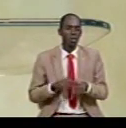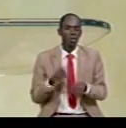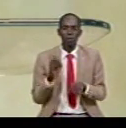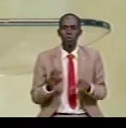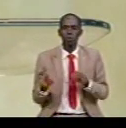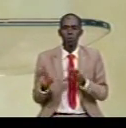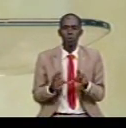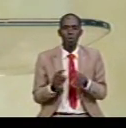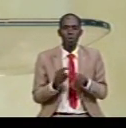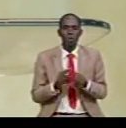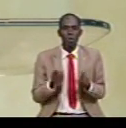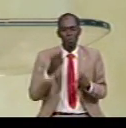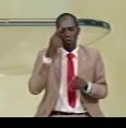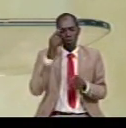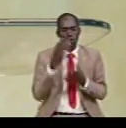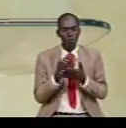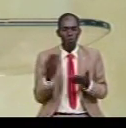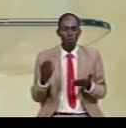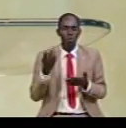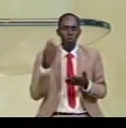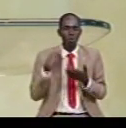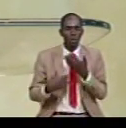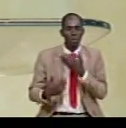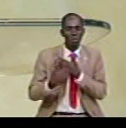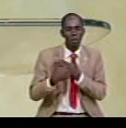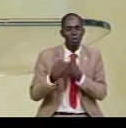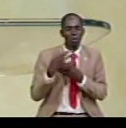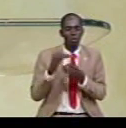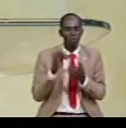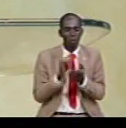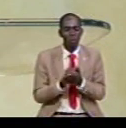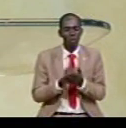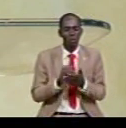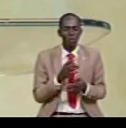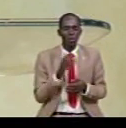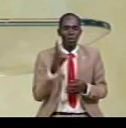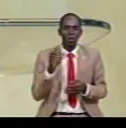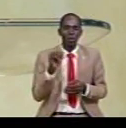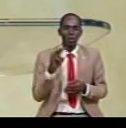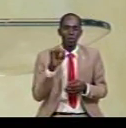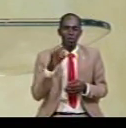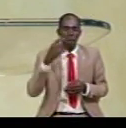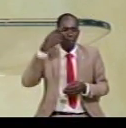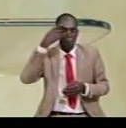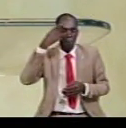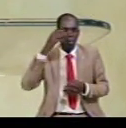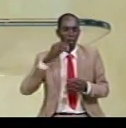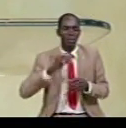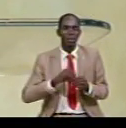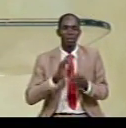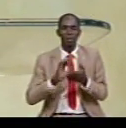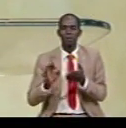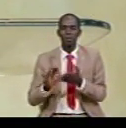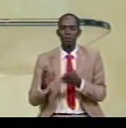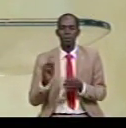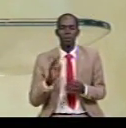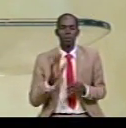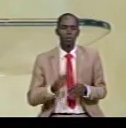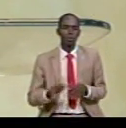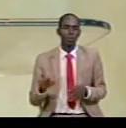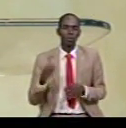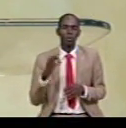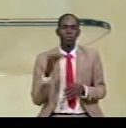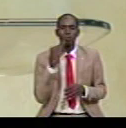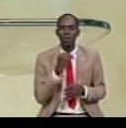something was behind it, we are told in that passage that it was David that provoked Israel. So let's know this. I'm emphasizing this